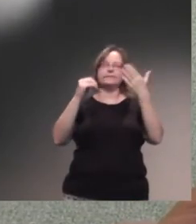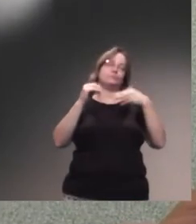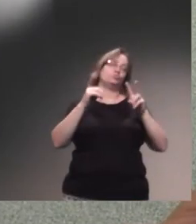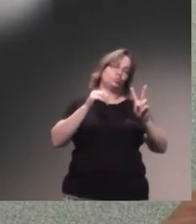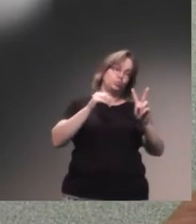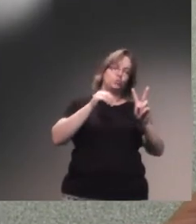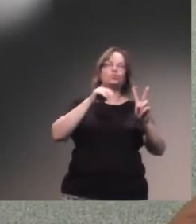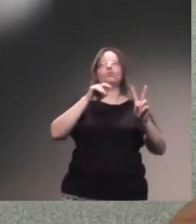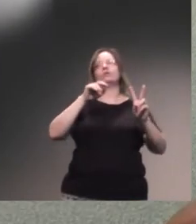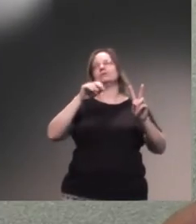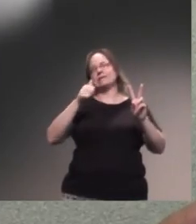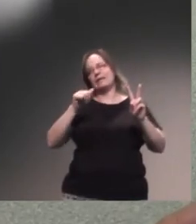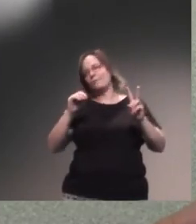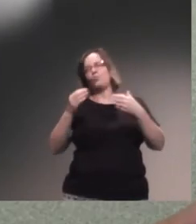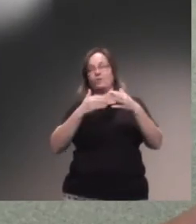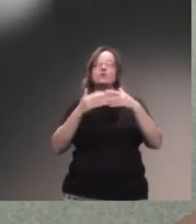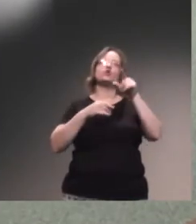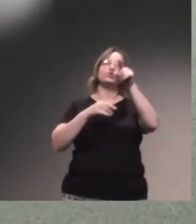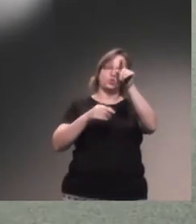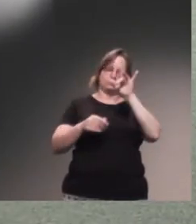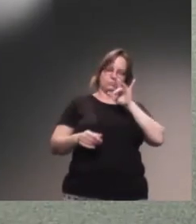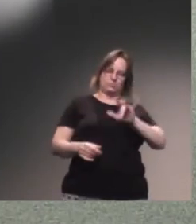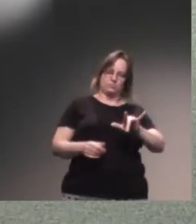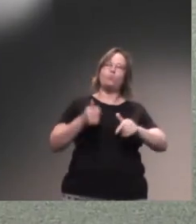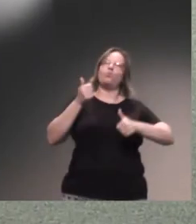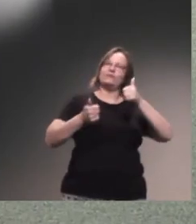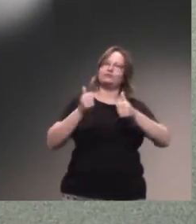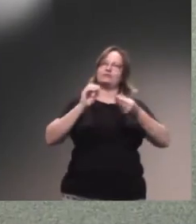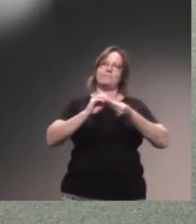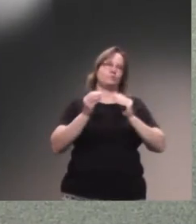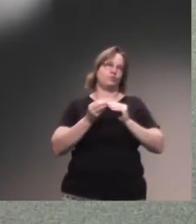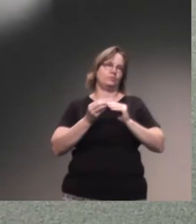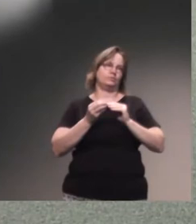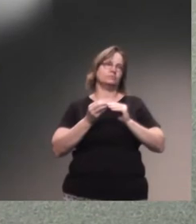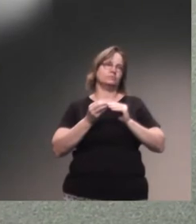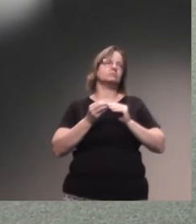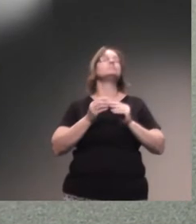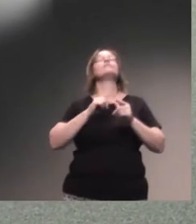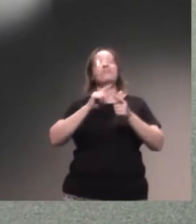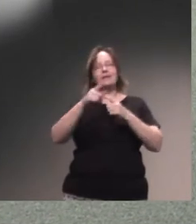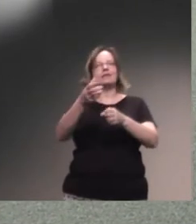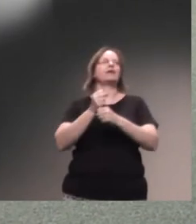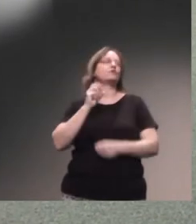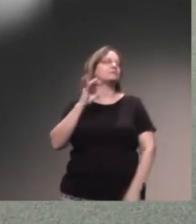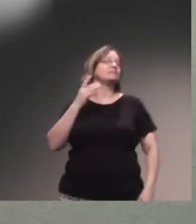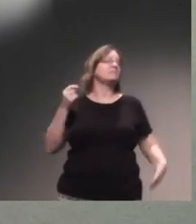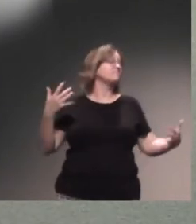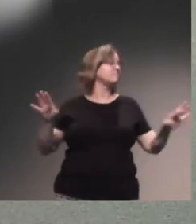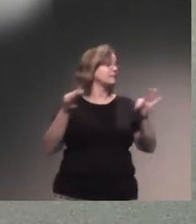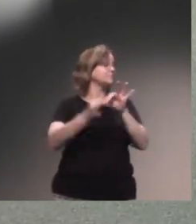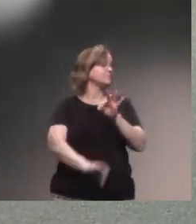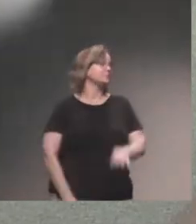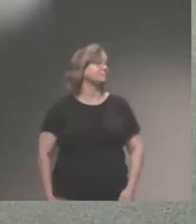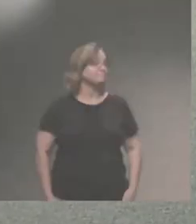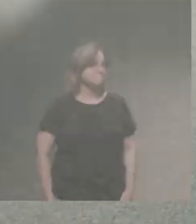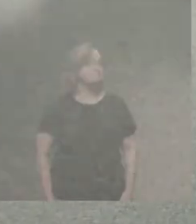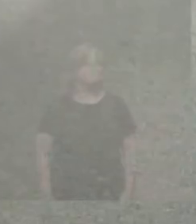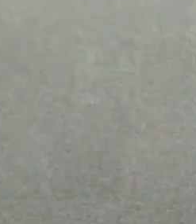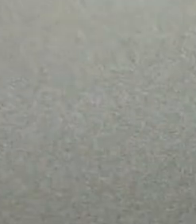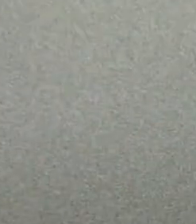for 9 a.m. service, as in this example, and send that. Then they'll send you your receipt, and that's all there is to